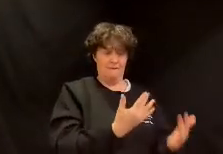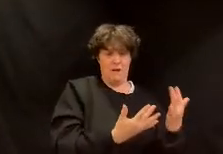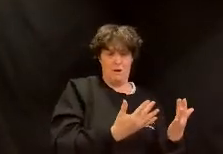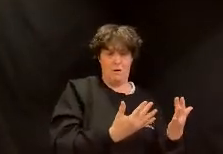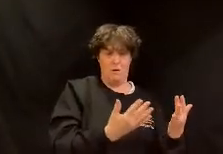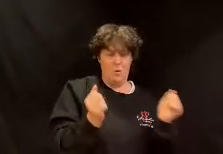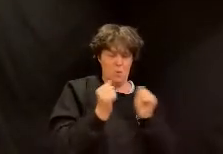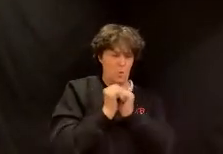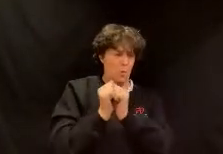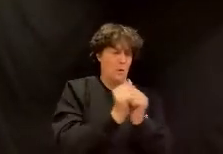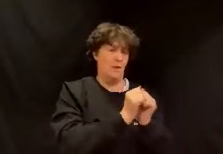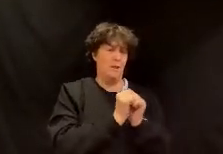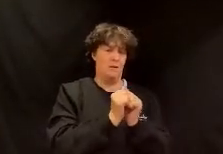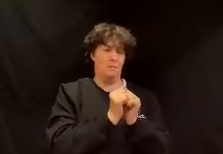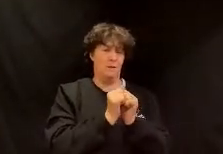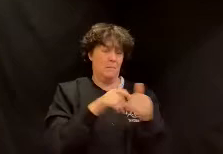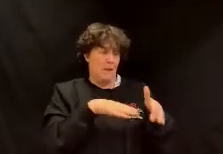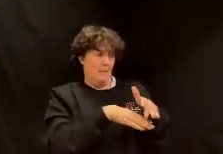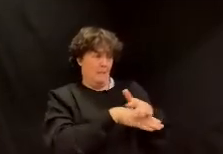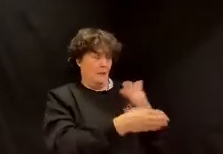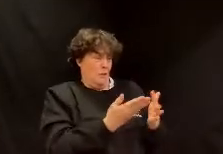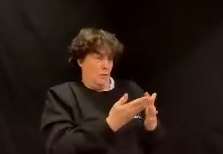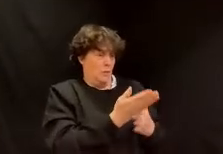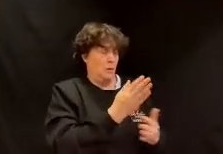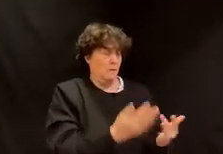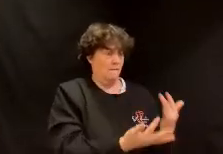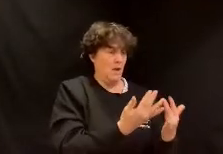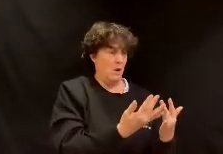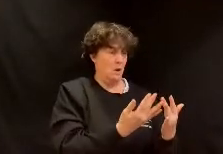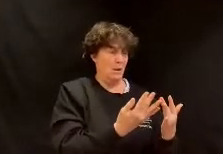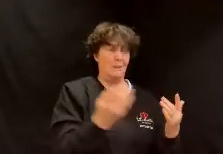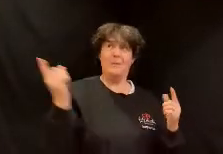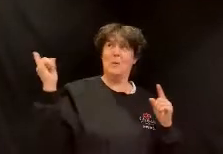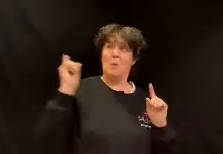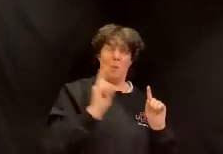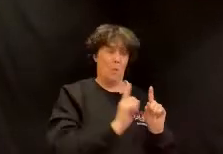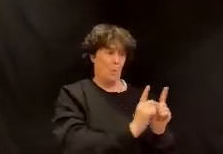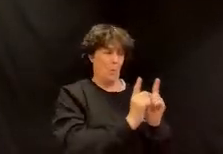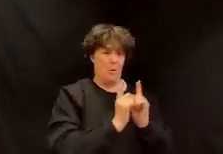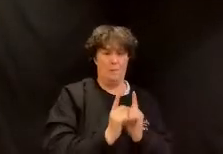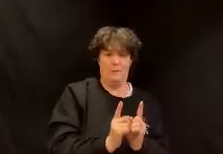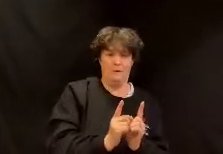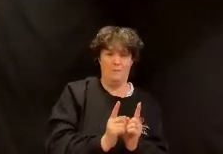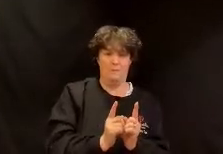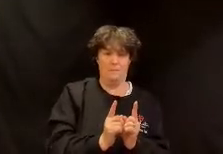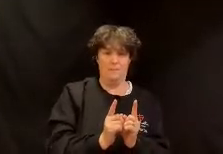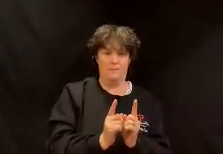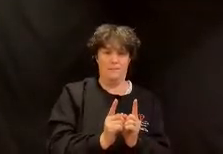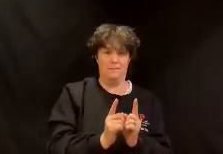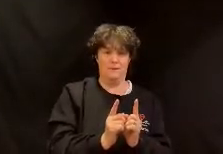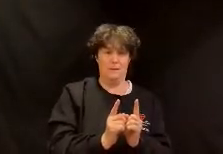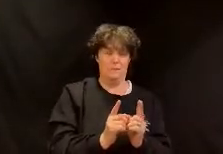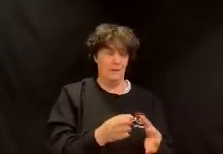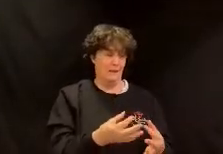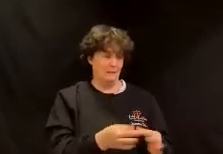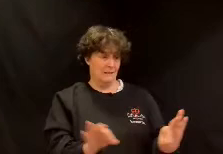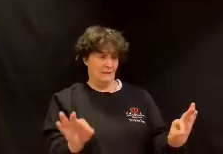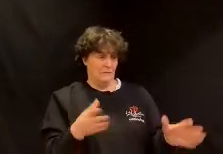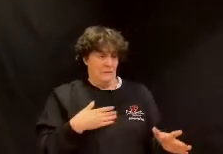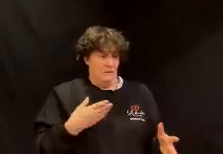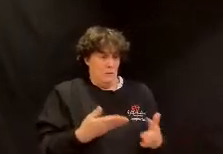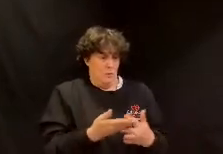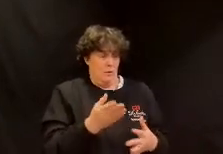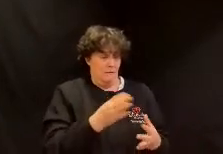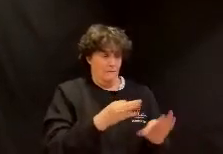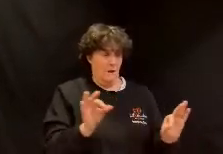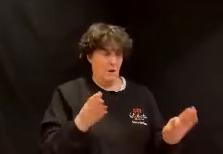And if He takes me through the fire, guess what? He's going to be with me. If He delivers me from the fire, He's going to be with me. But